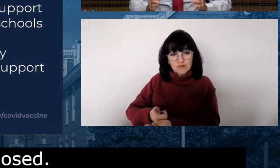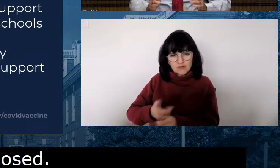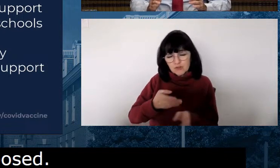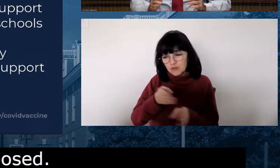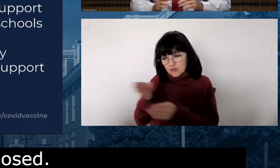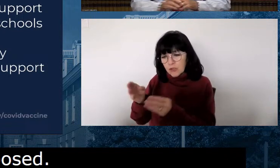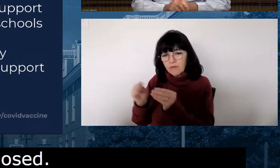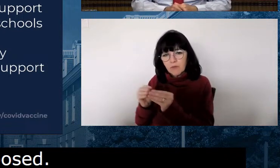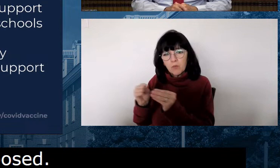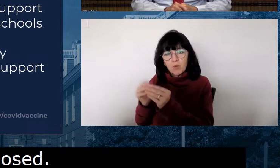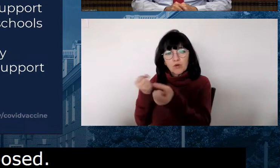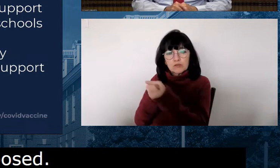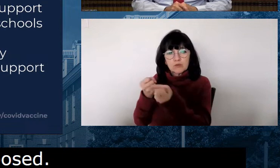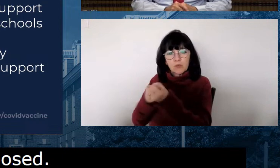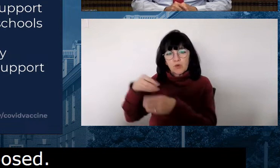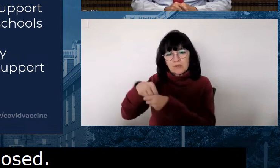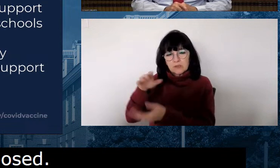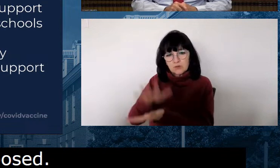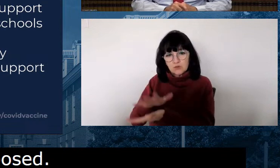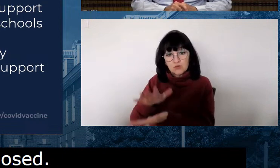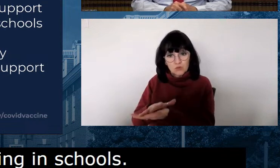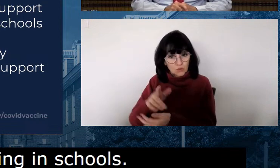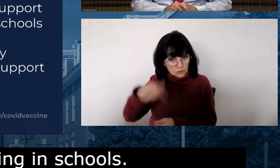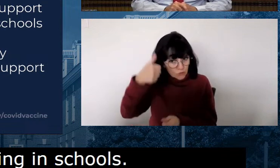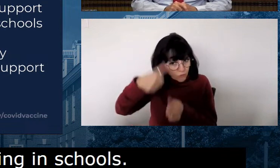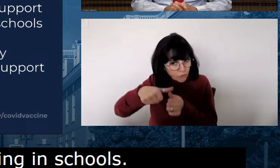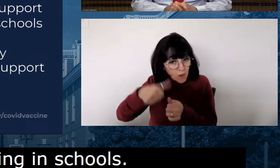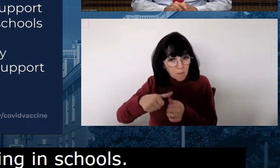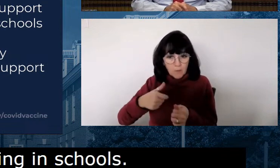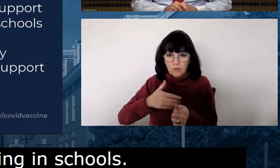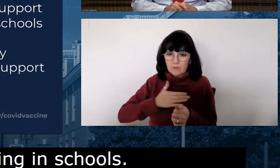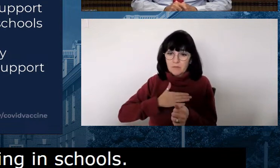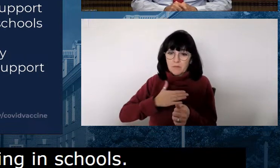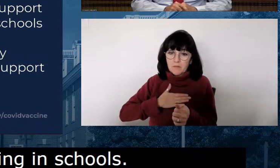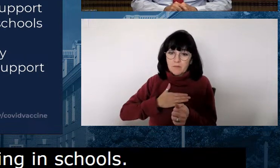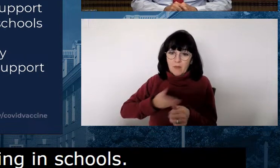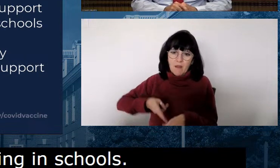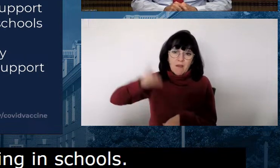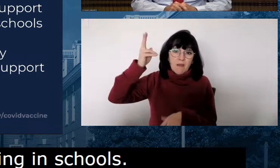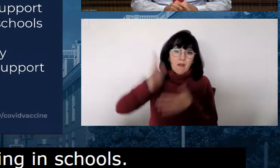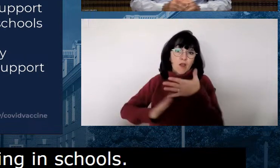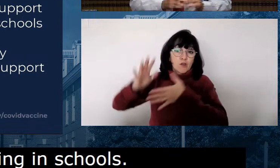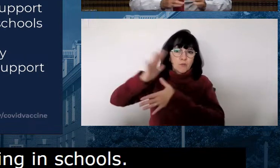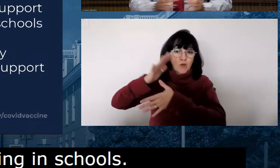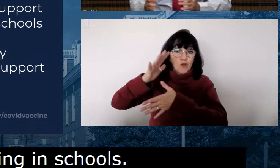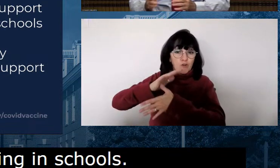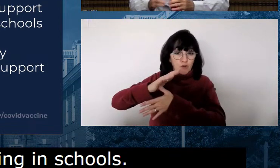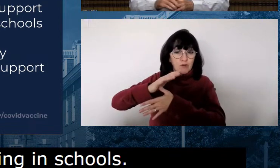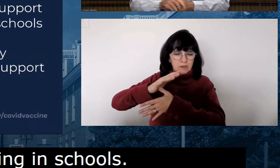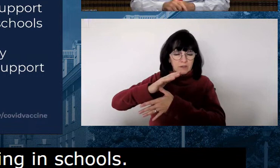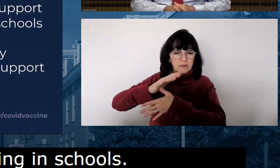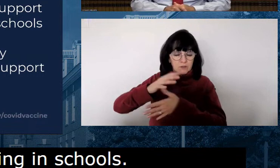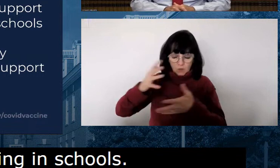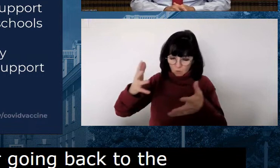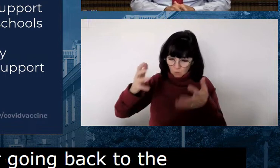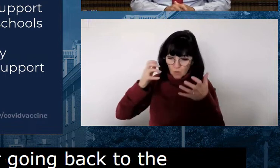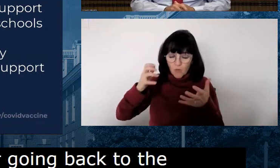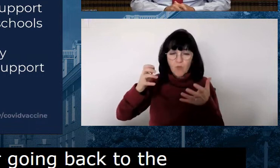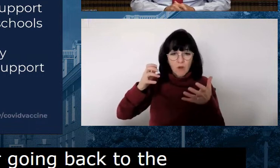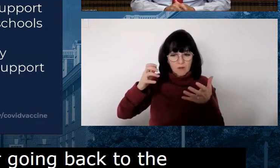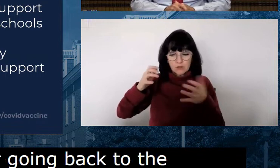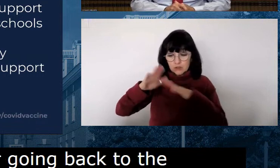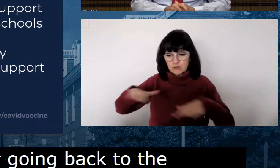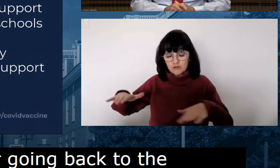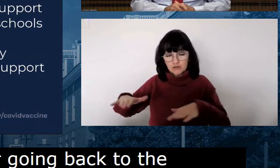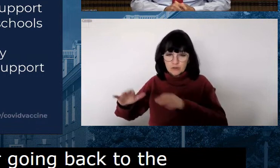of my highest priorities, you remember going back to the summer and fall, was to get